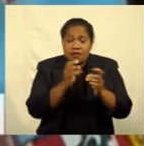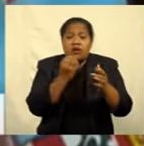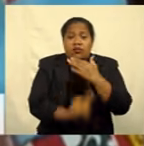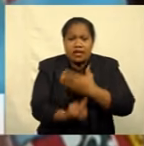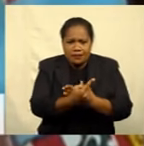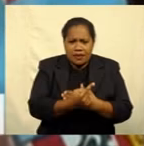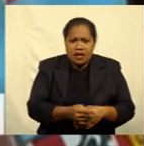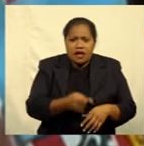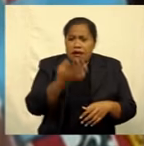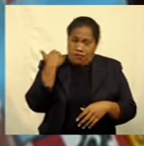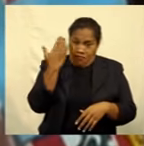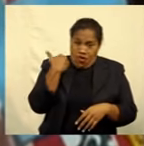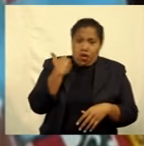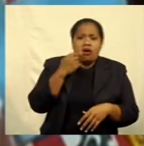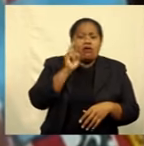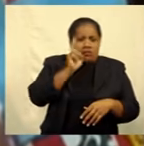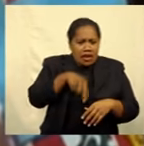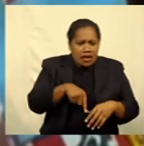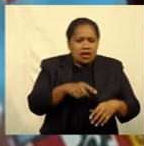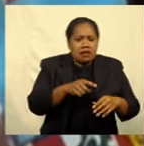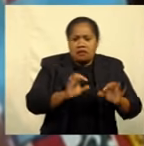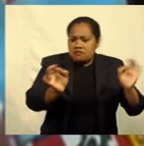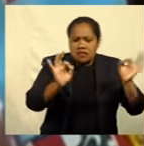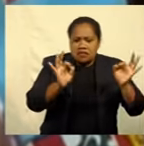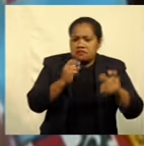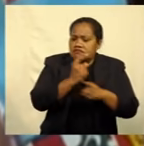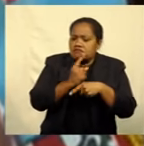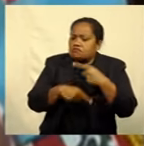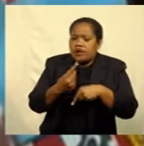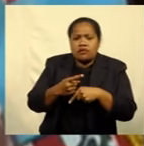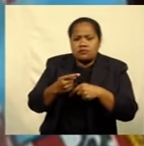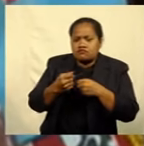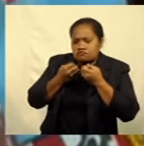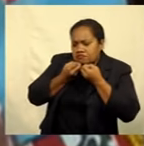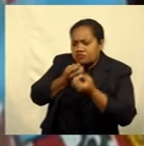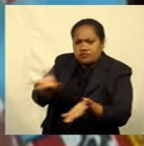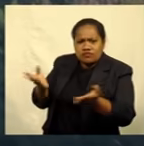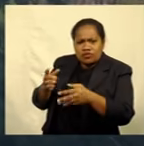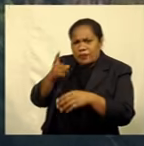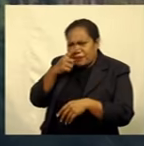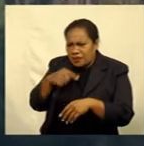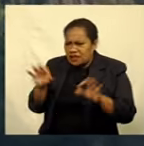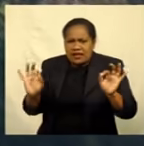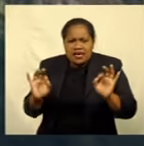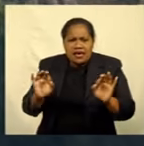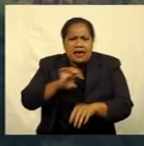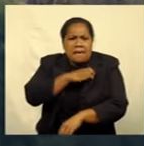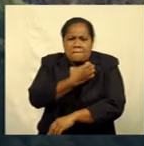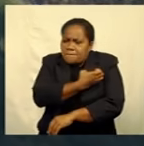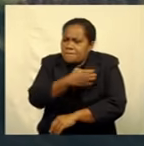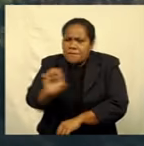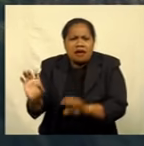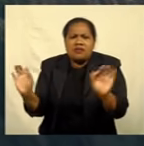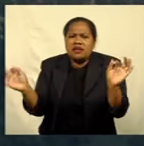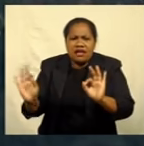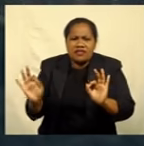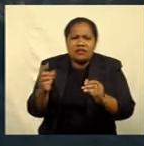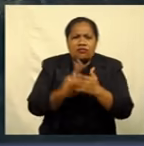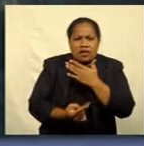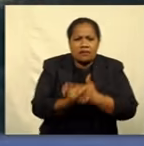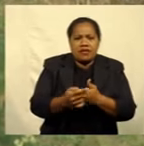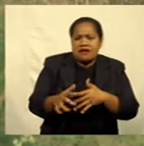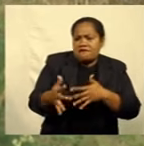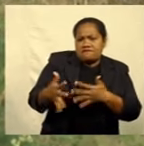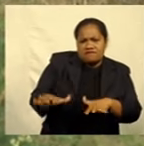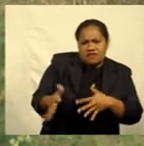in the dark. They have no transparency, no empowerment. They feed the Ithookay the fear of the